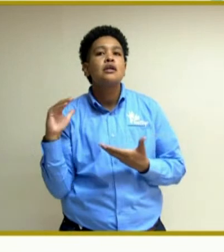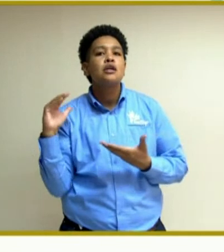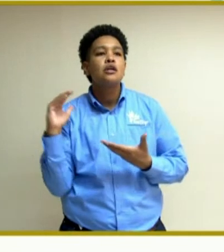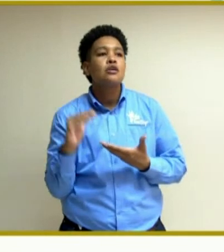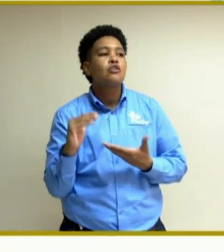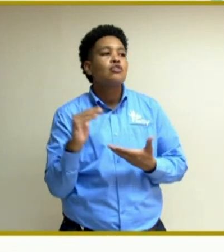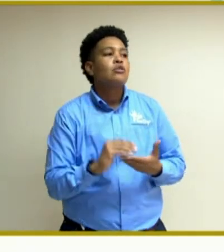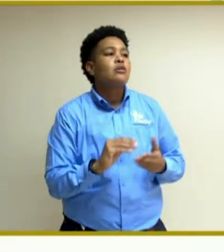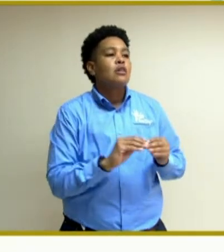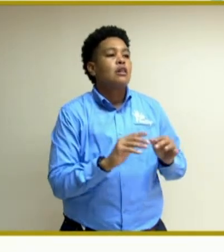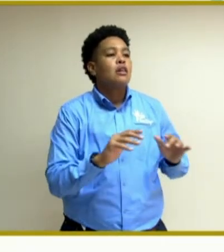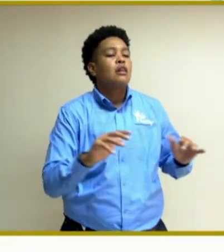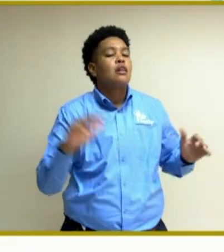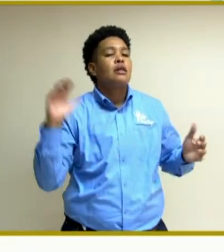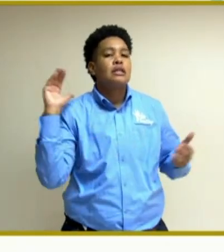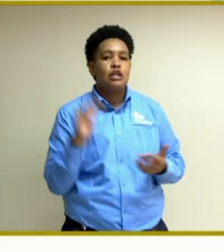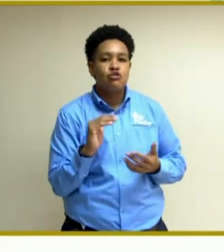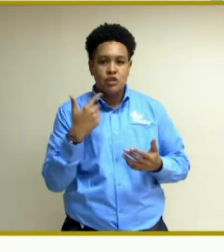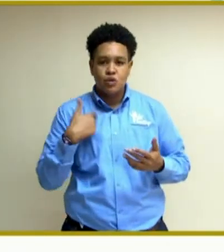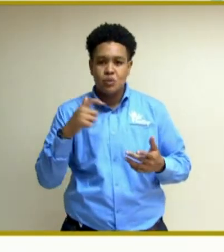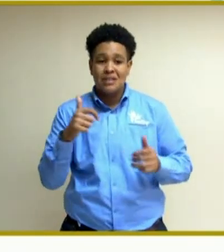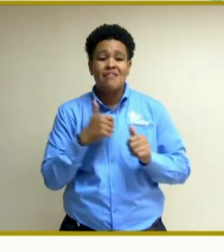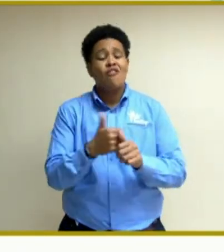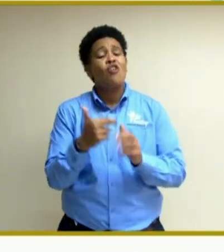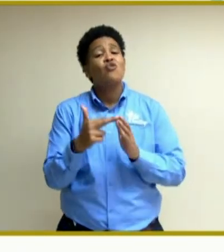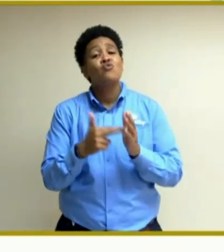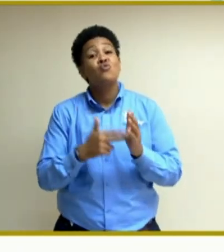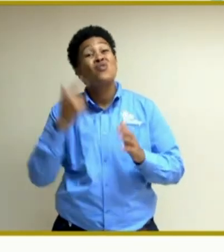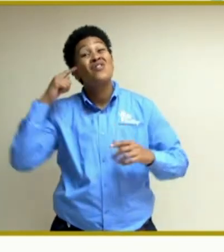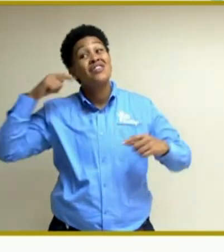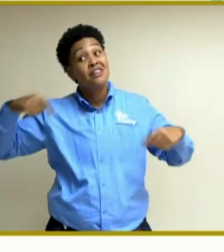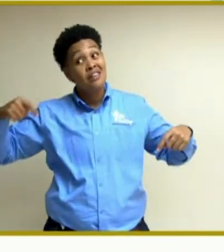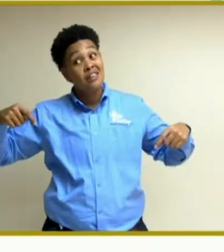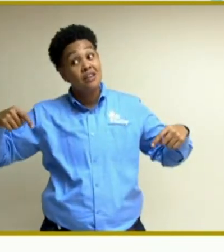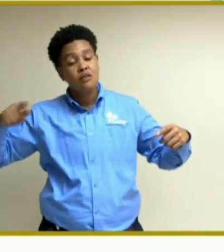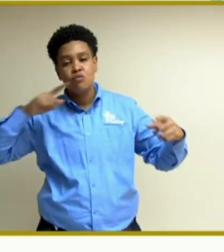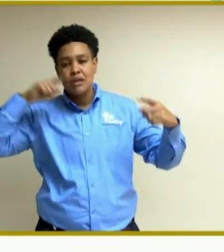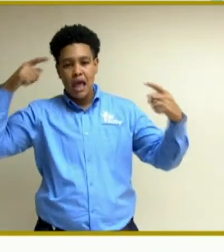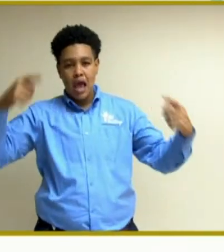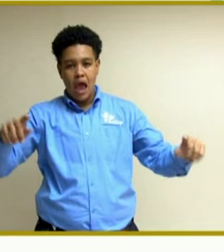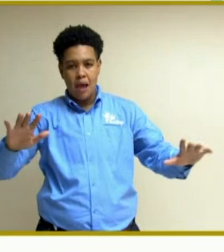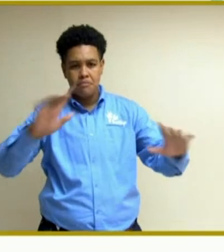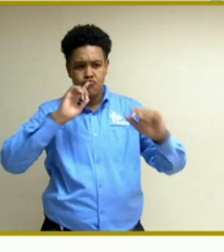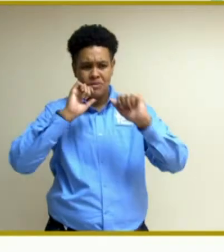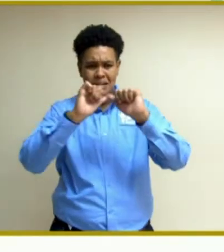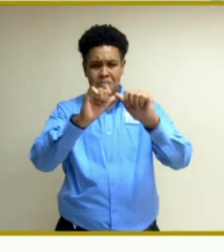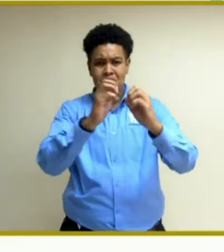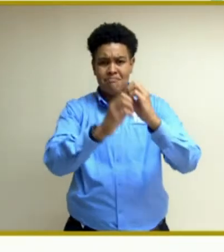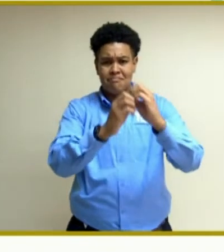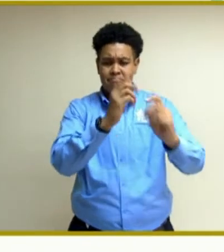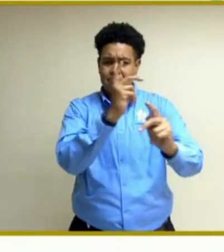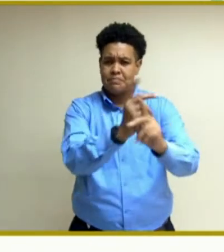in cases. So we need to follow the protocols for this to happen and maintain it.